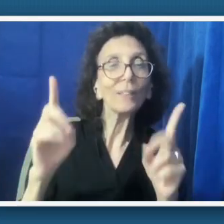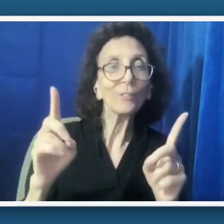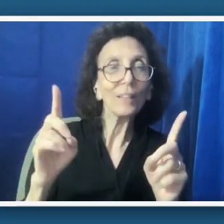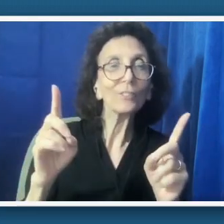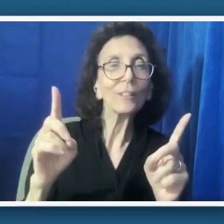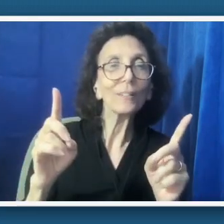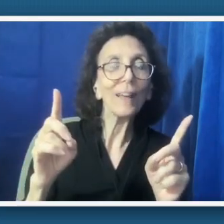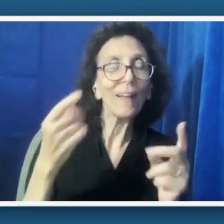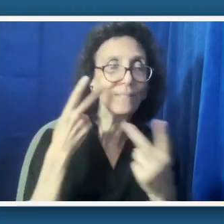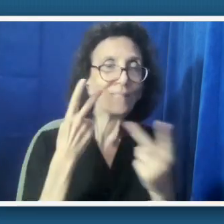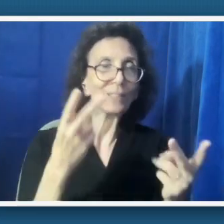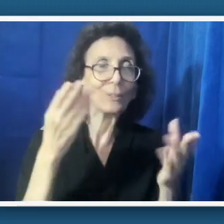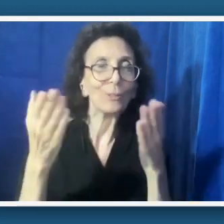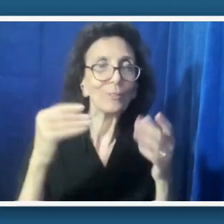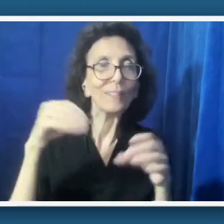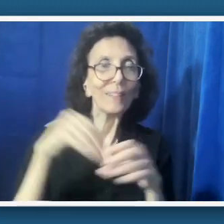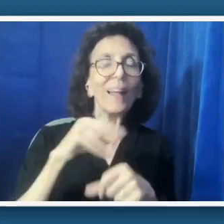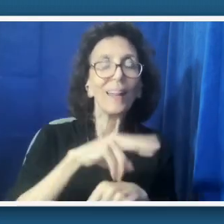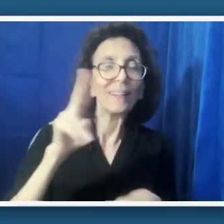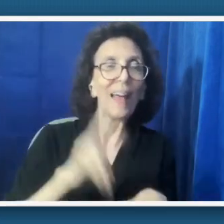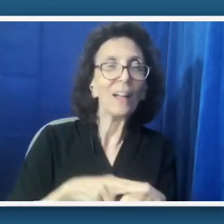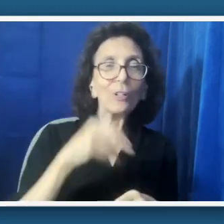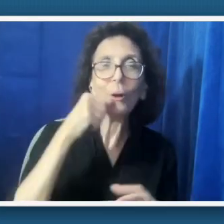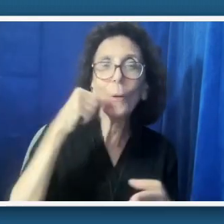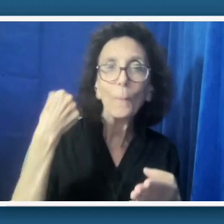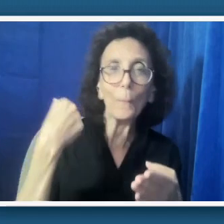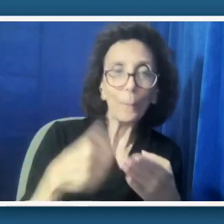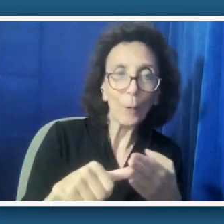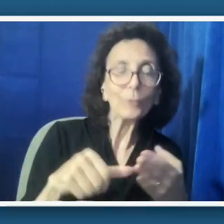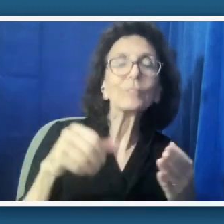and Visitor Services at the National Postal Museum.